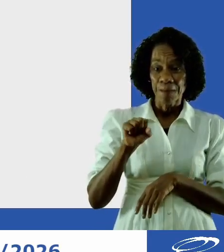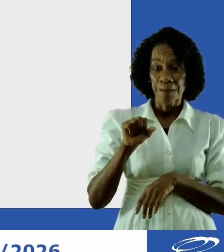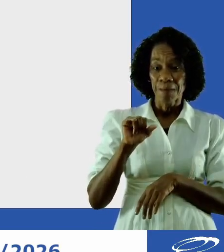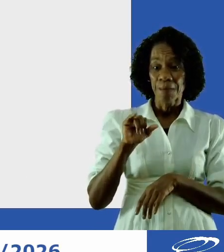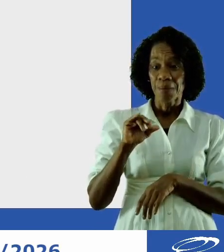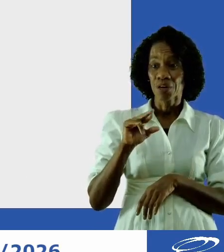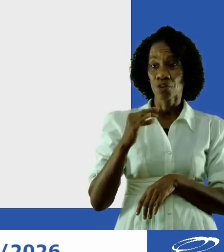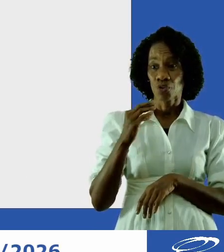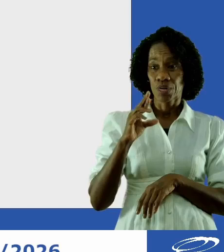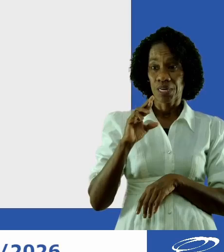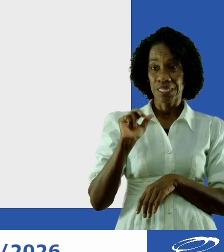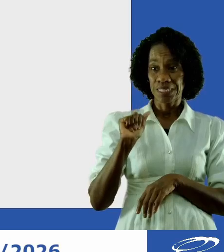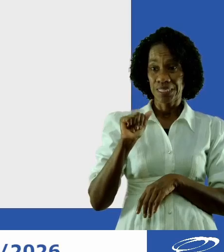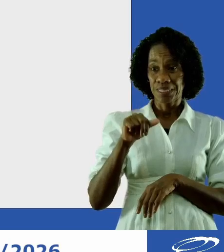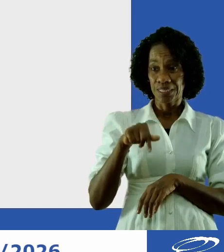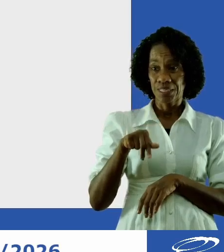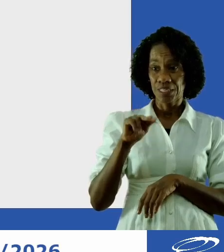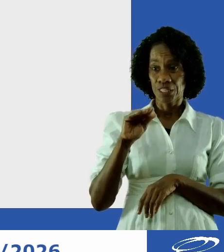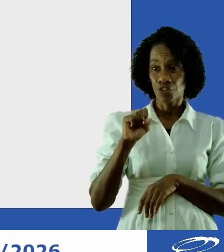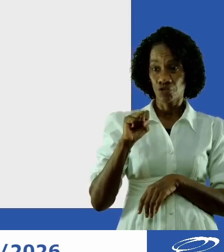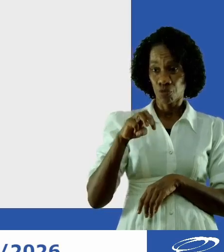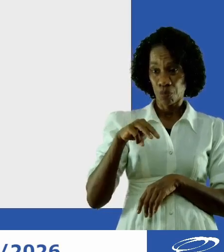situations where non-antibiofilm